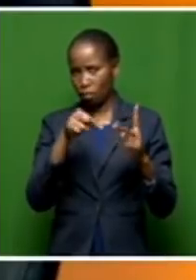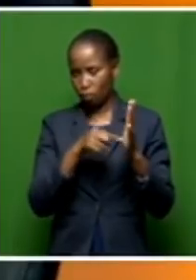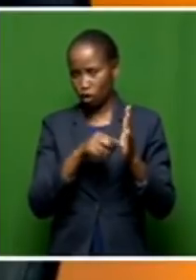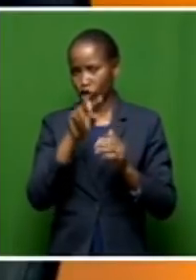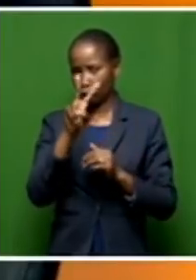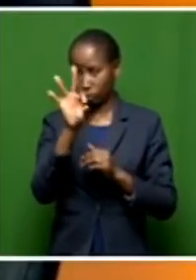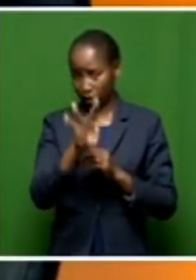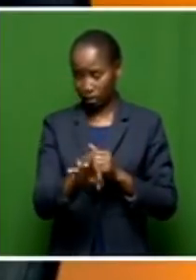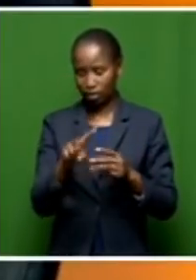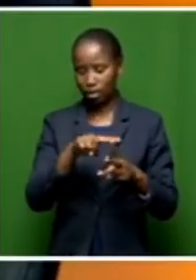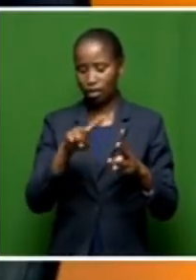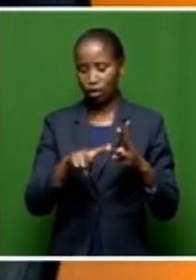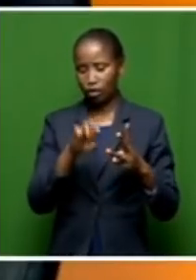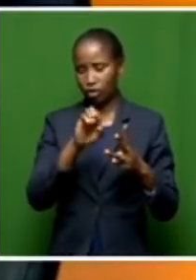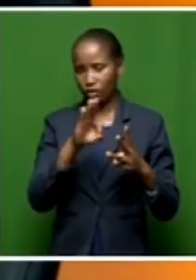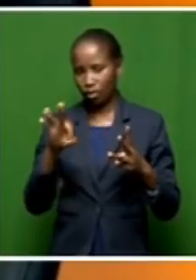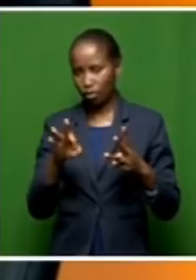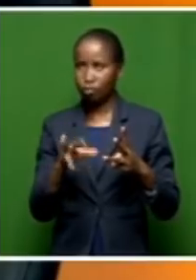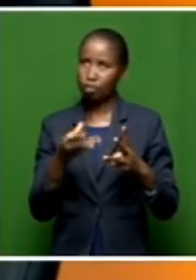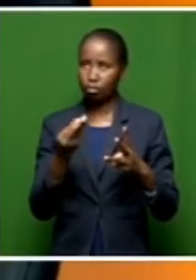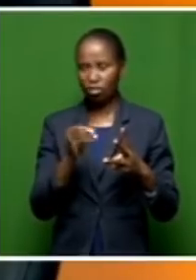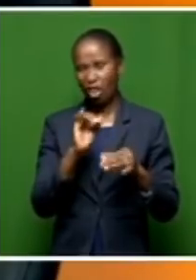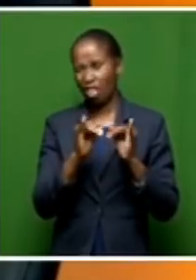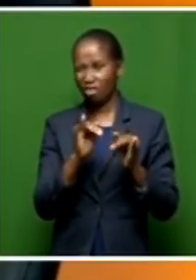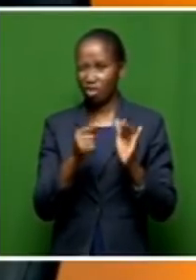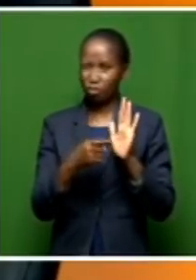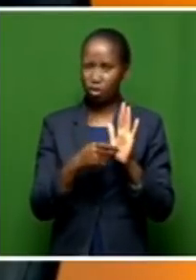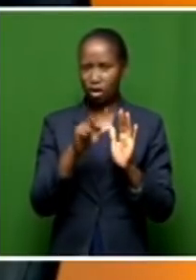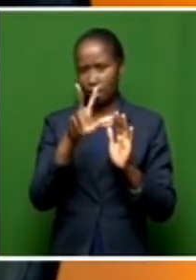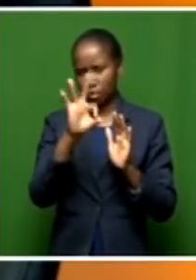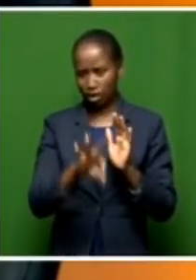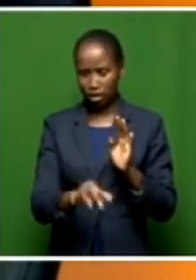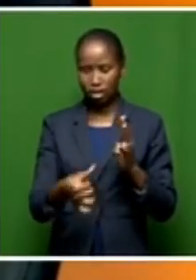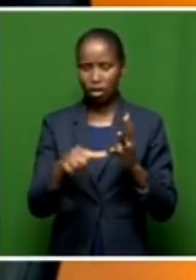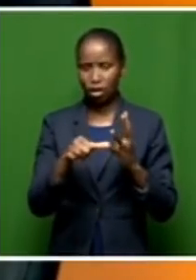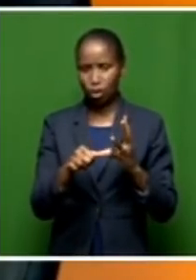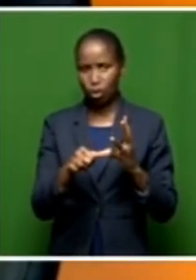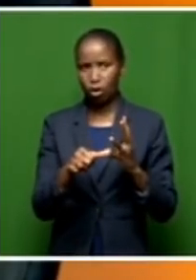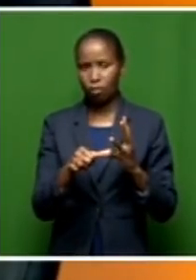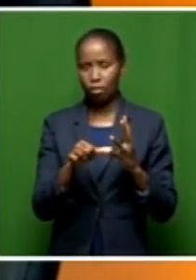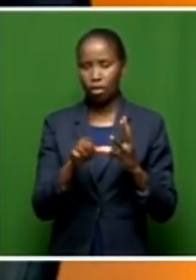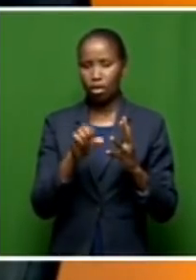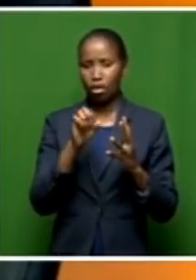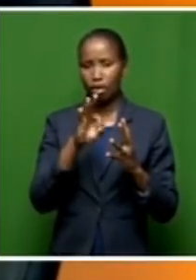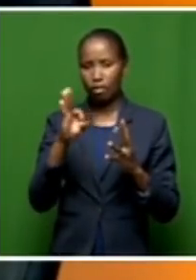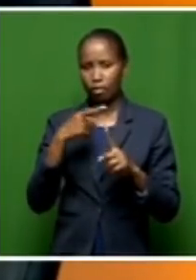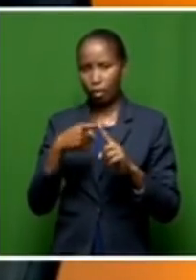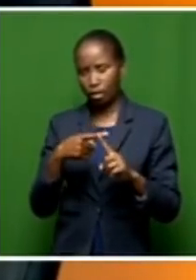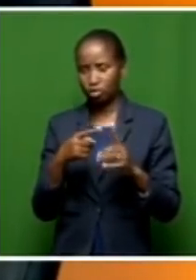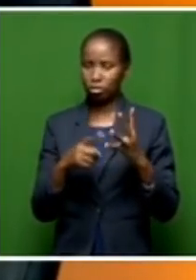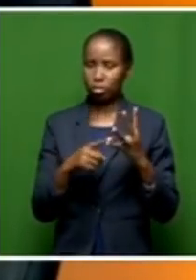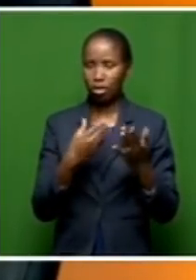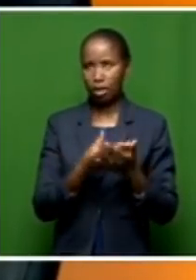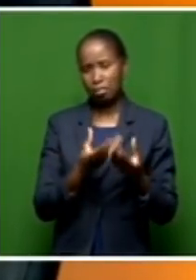be 11.8%, and the Freedom Front Plus in Free State to be